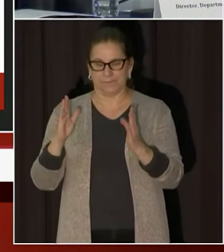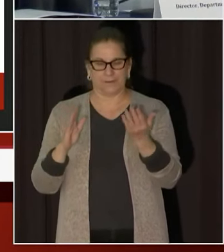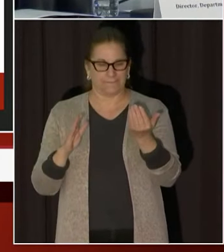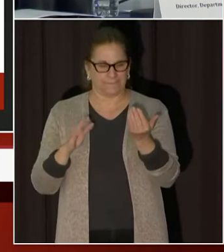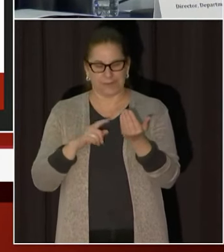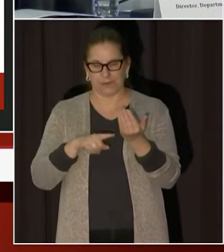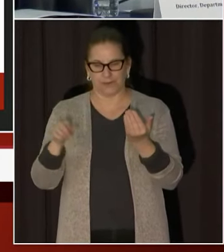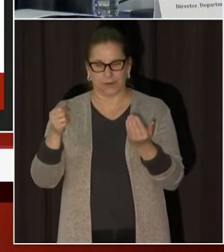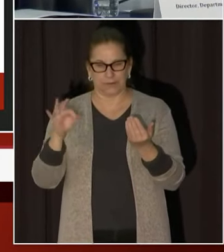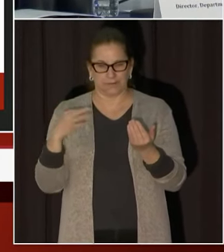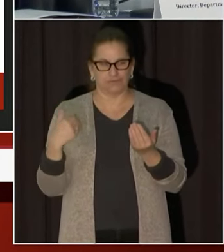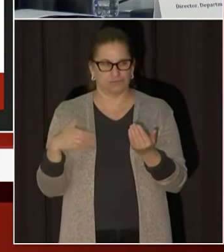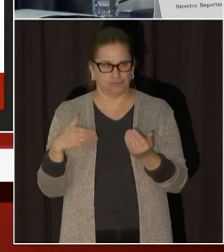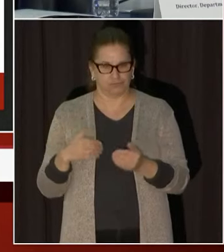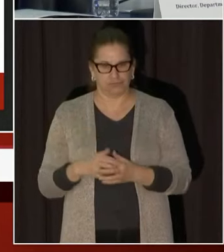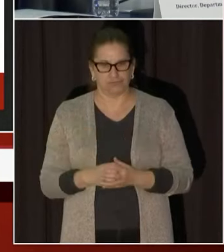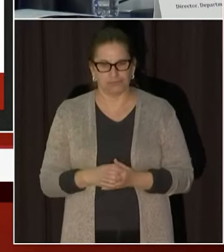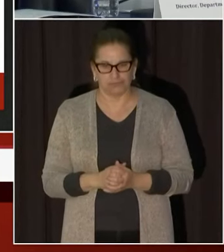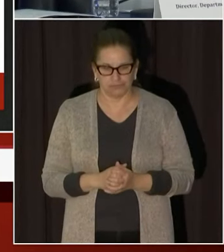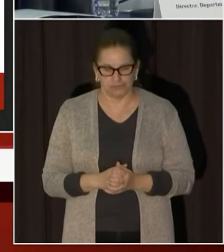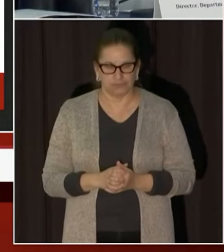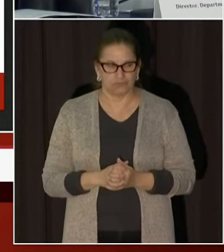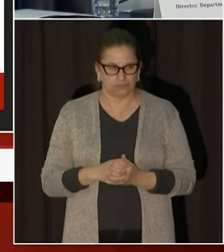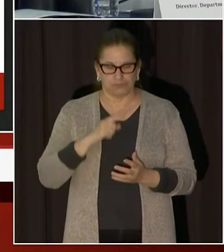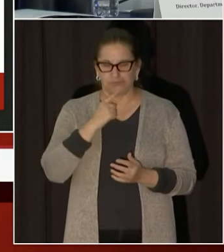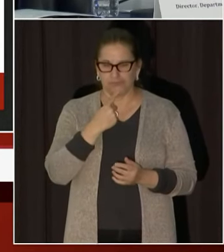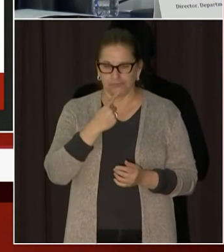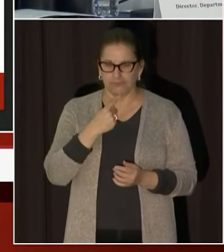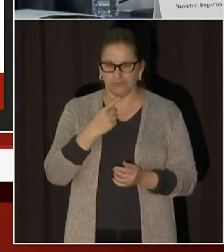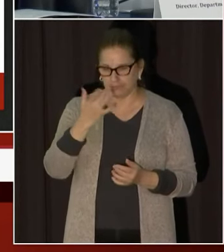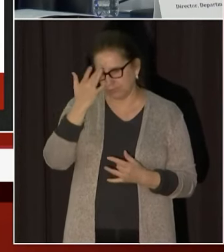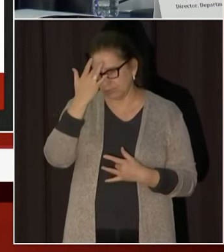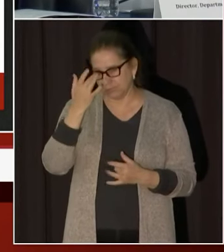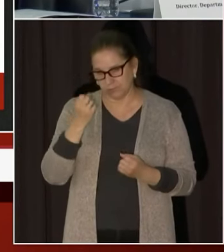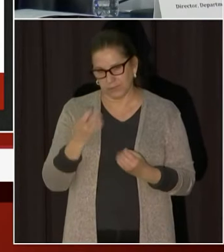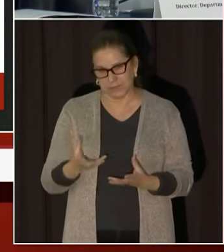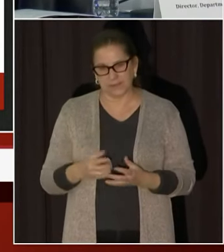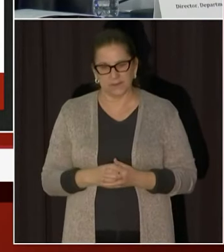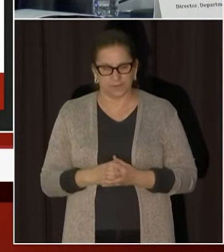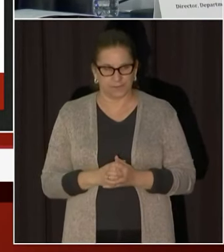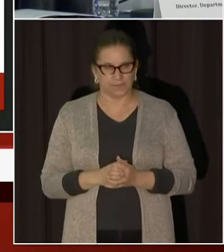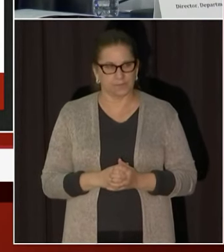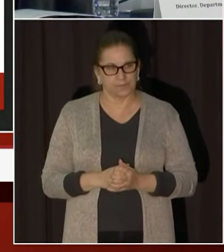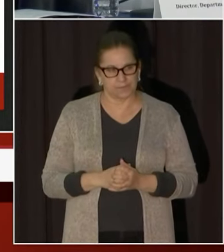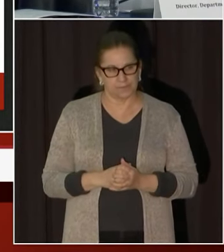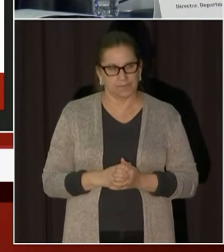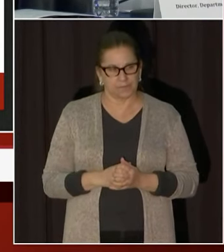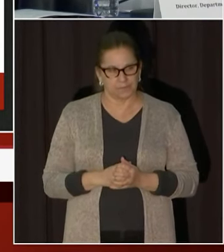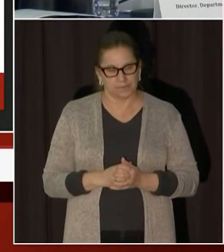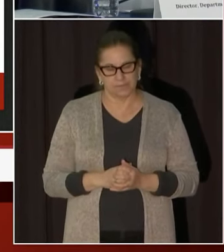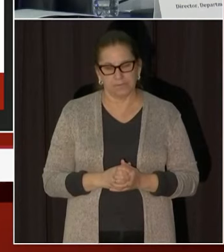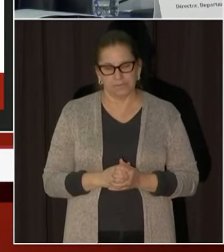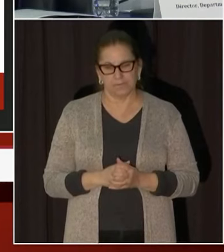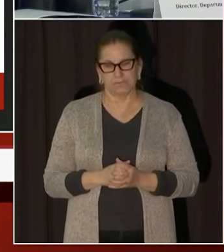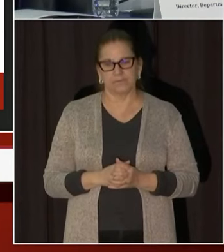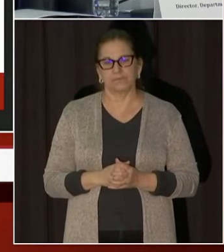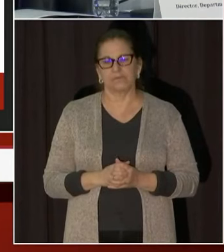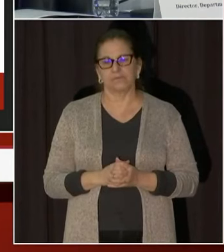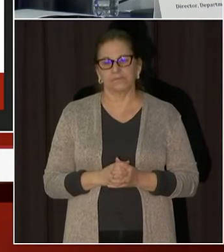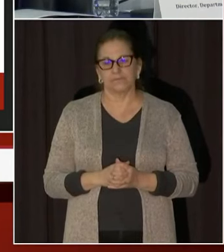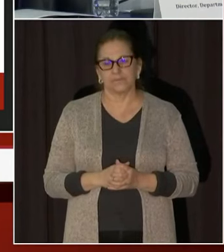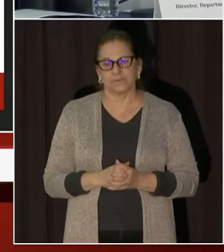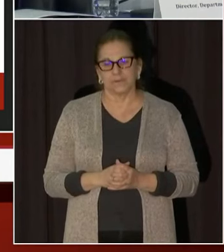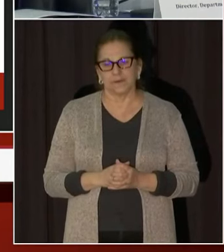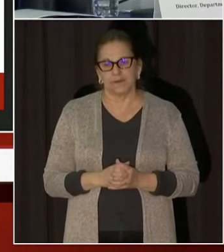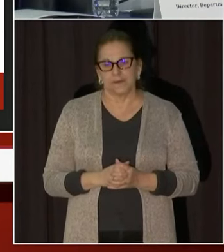group having more severe illness. Some of the disparities that we see in race and ethnicity are also